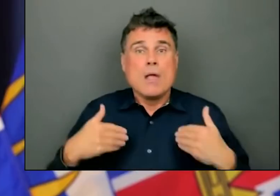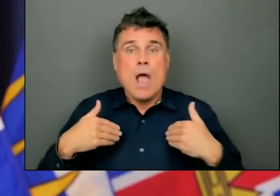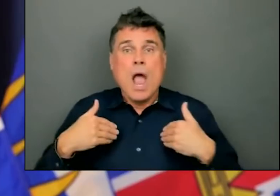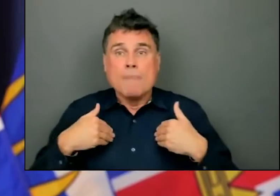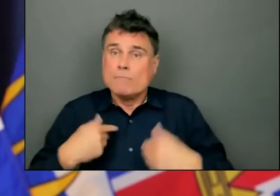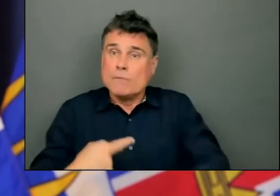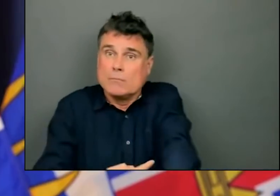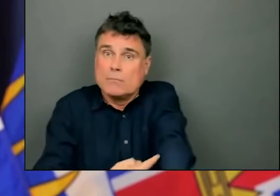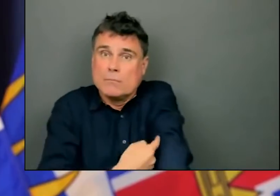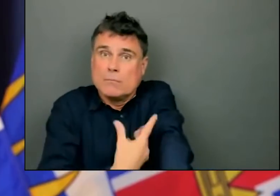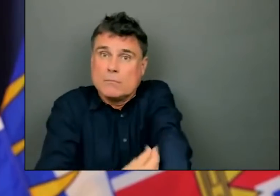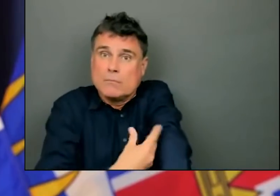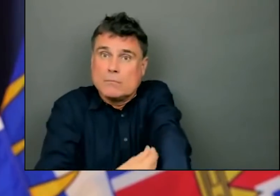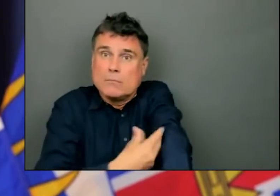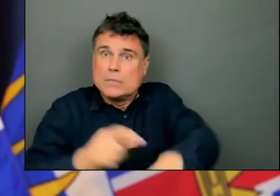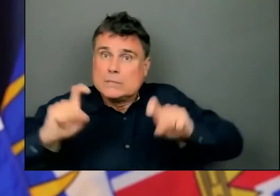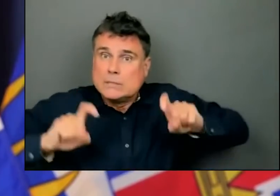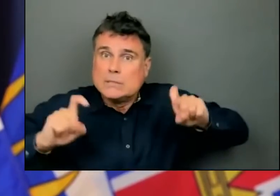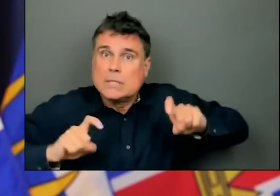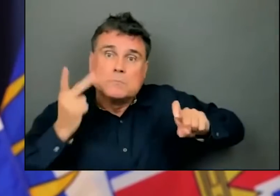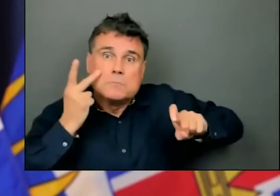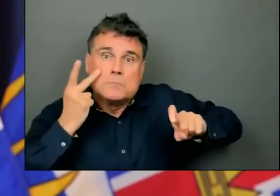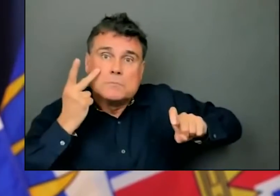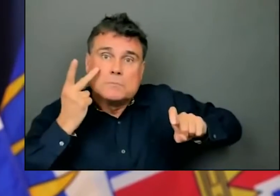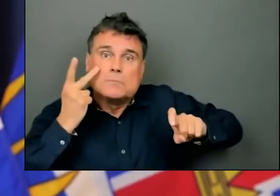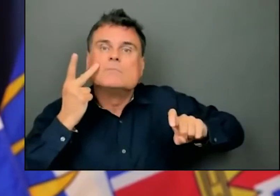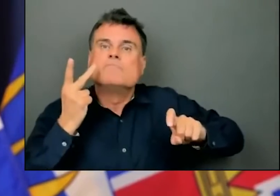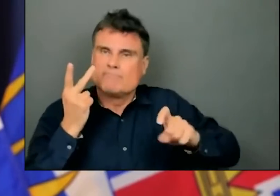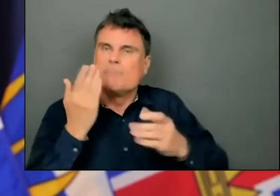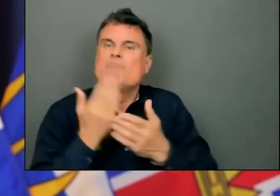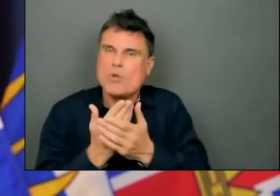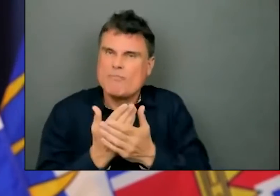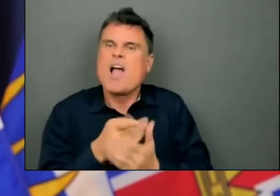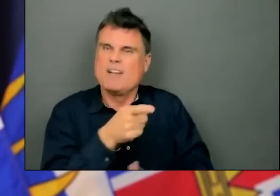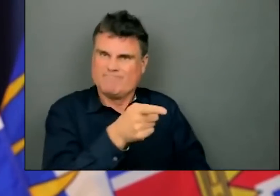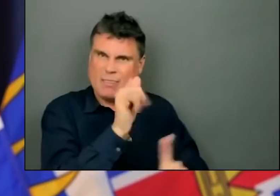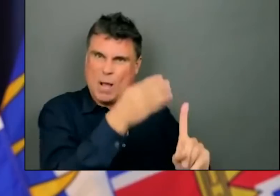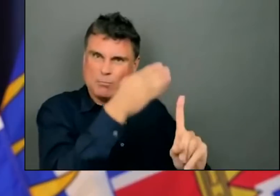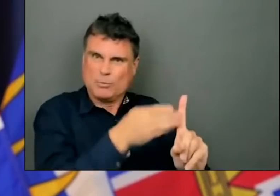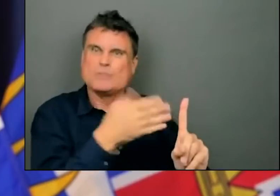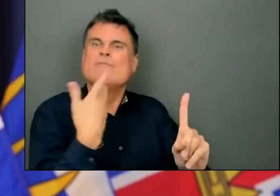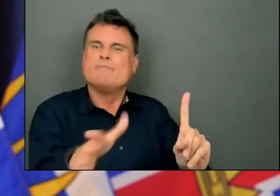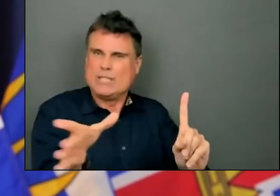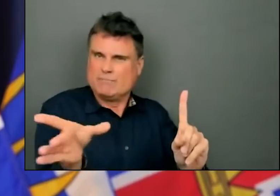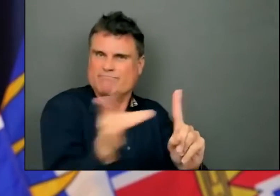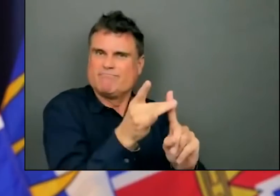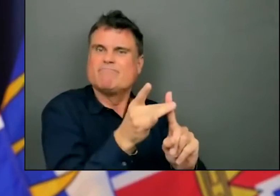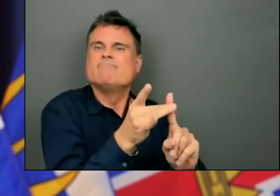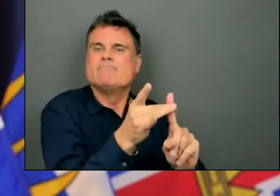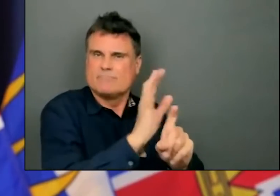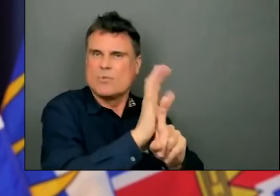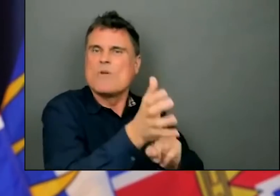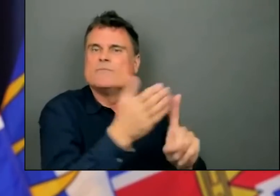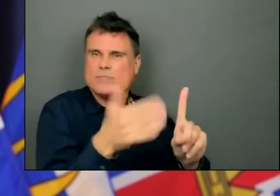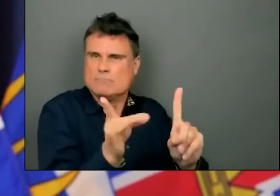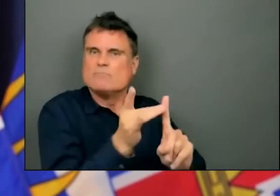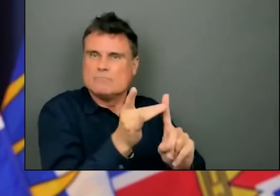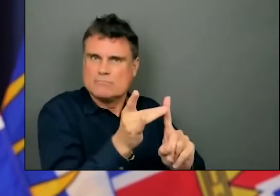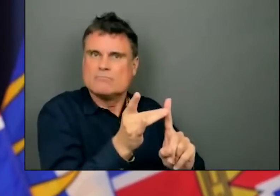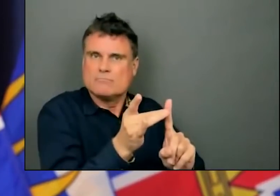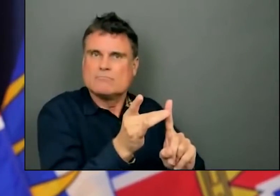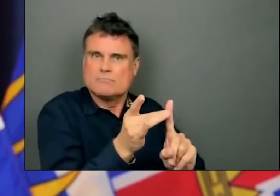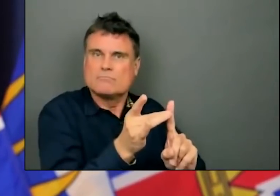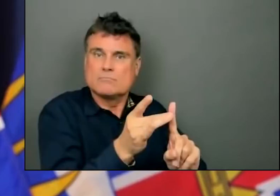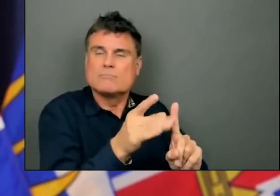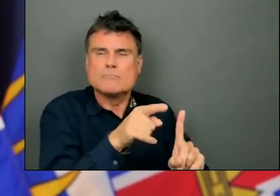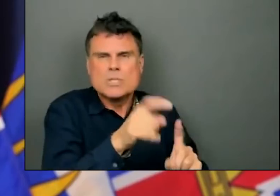had an infection with COVID. So that's one of the things that the clinic can do. So again, it's talk to your family doctor if you have